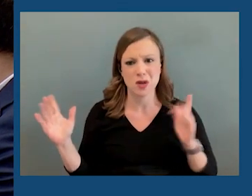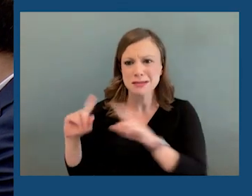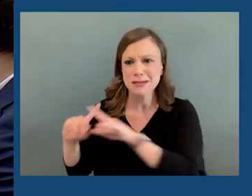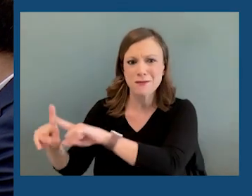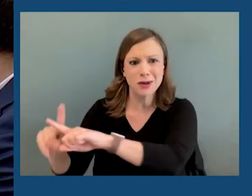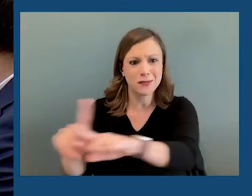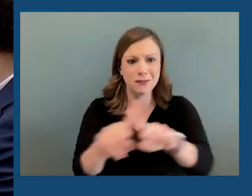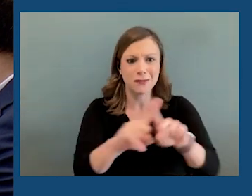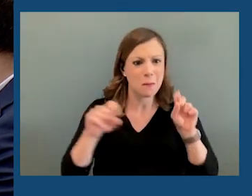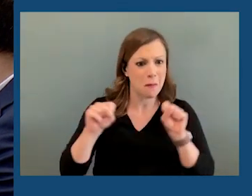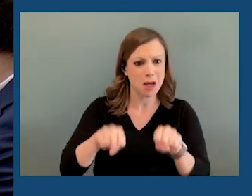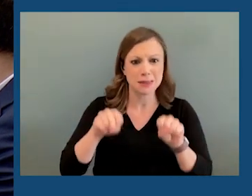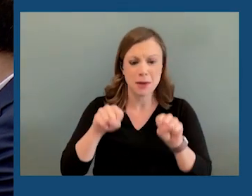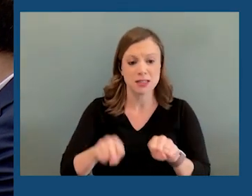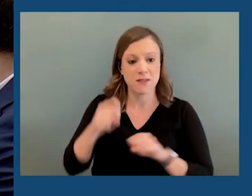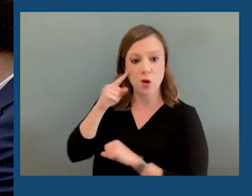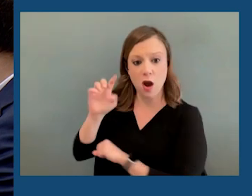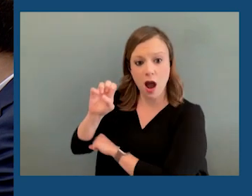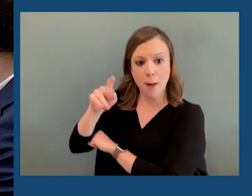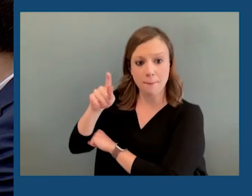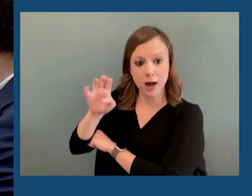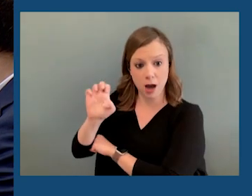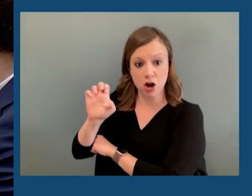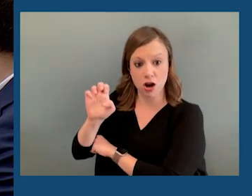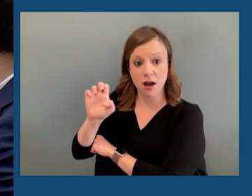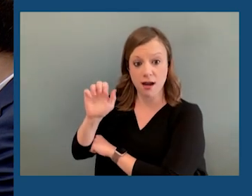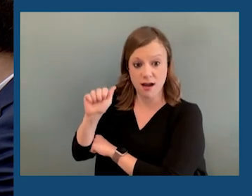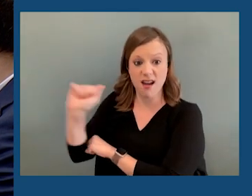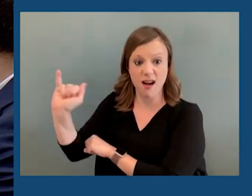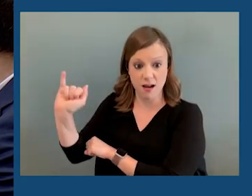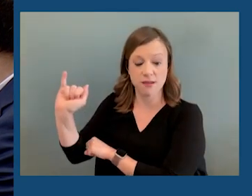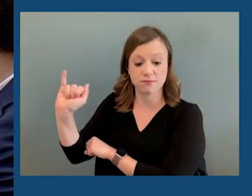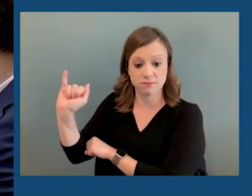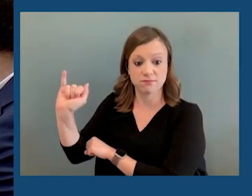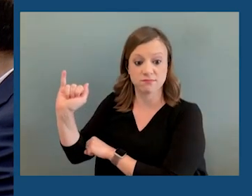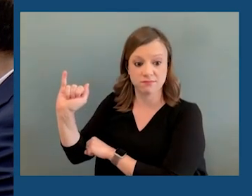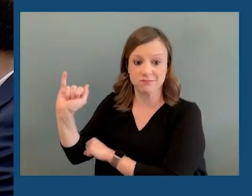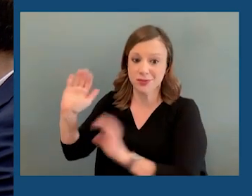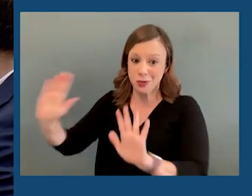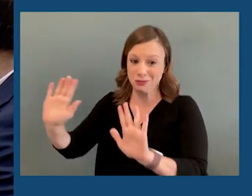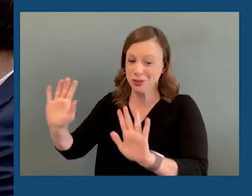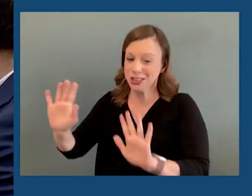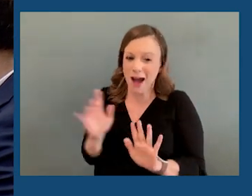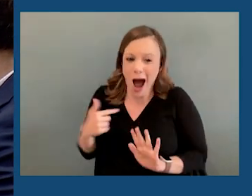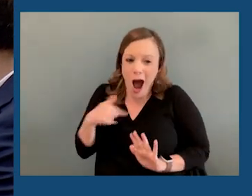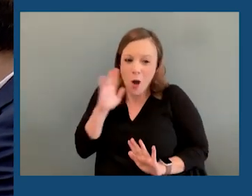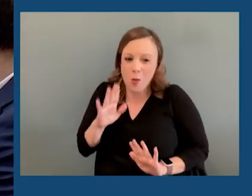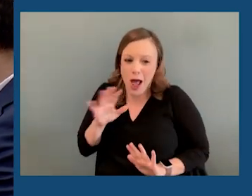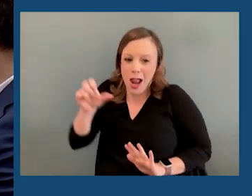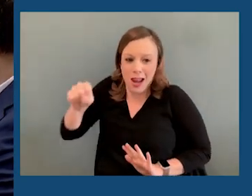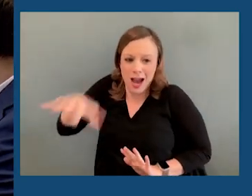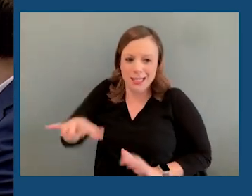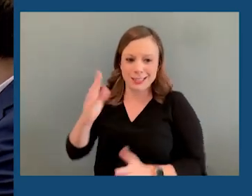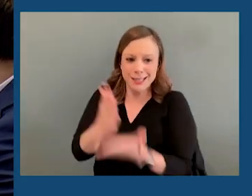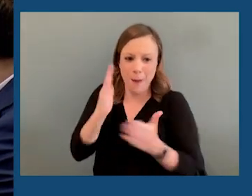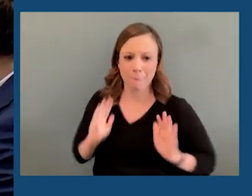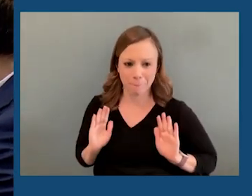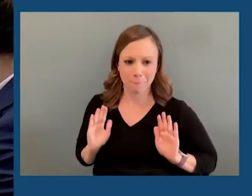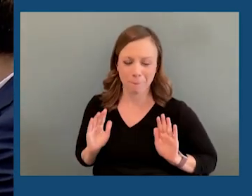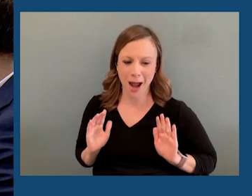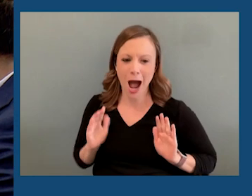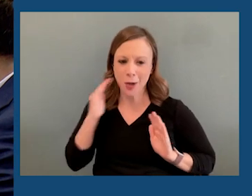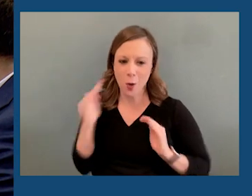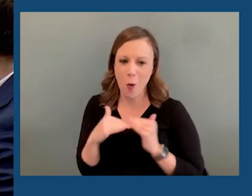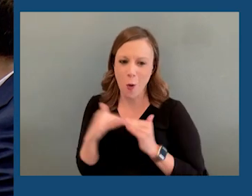that Empire AI opens up for us. I'll just stop there. Perfect. That was more than 90 seconds. It was great. Thank you so